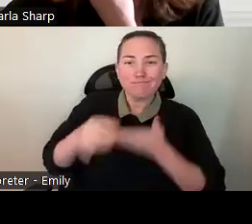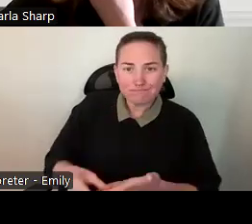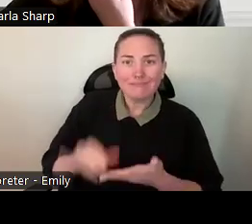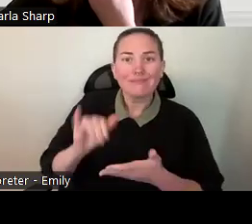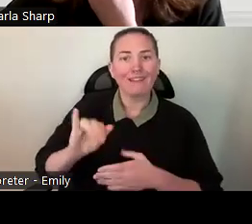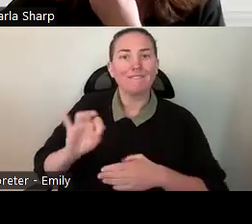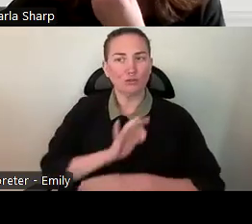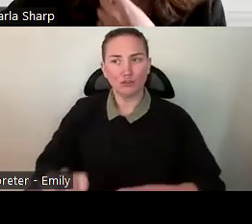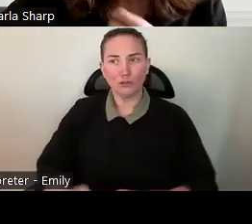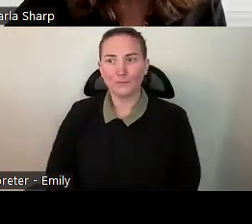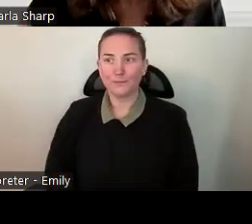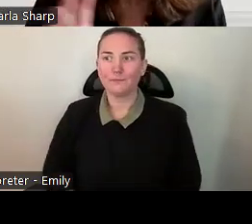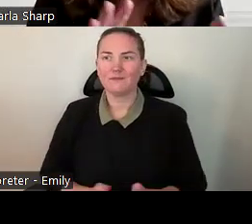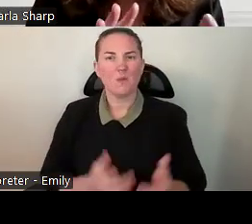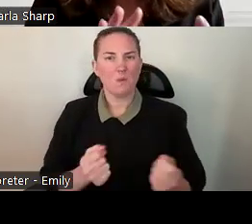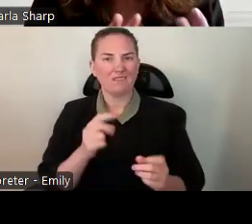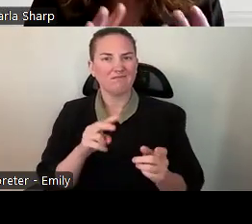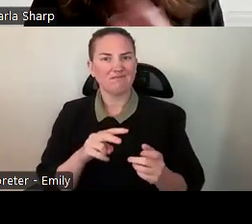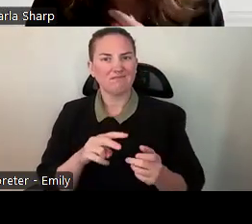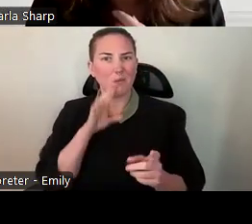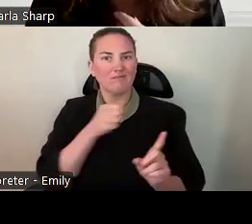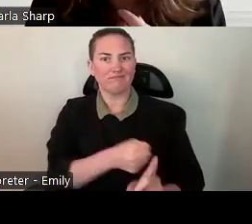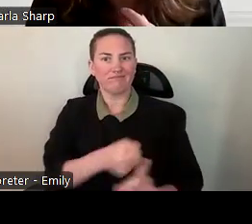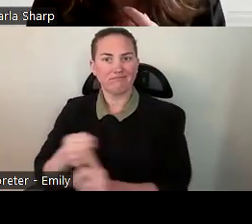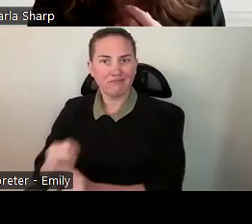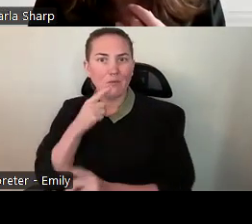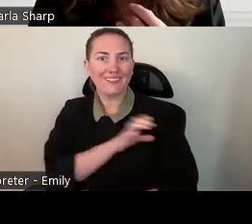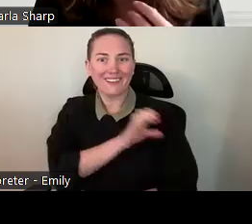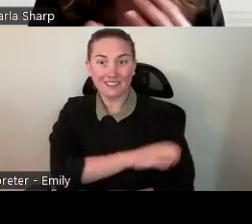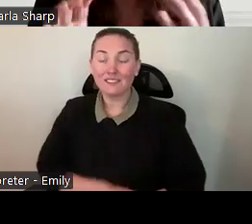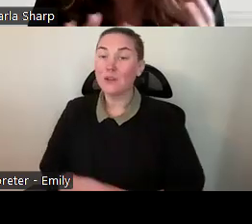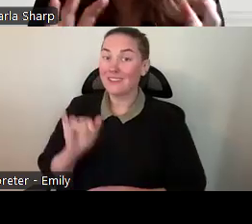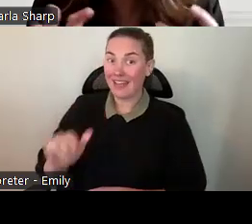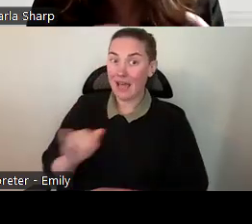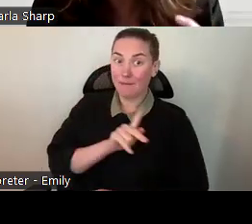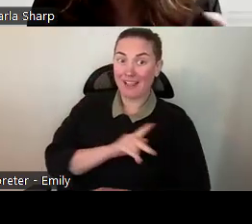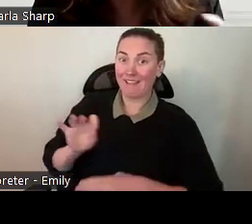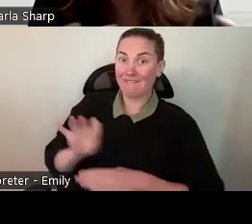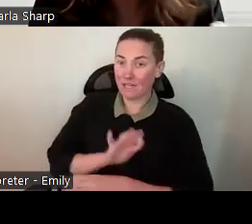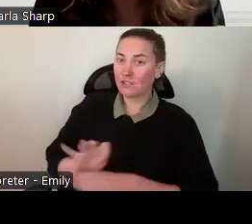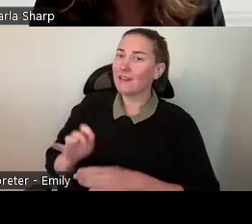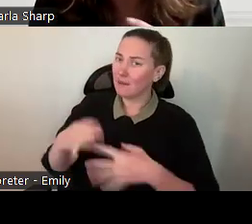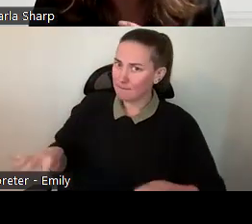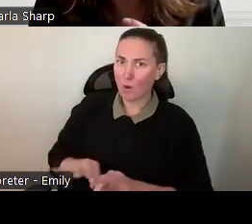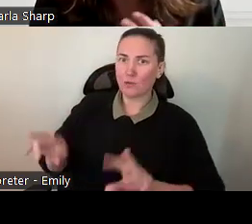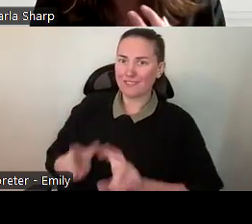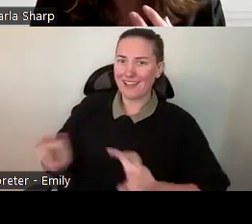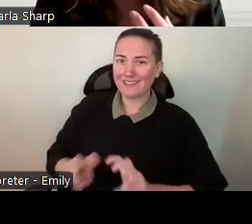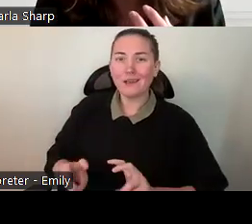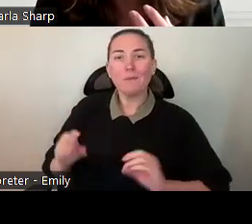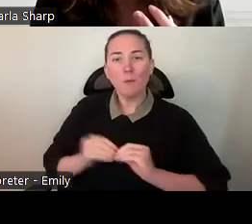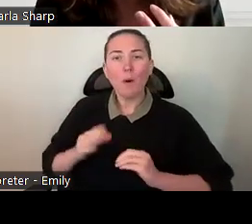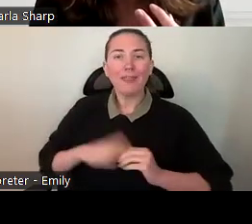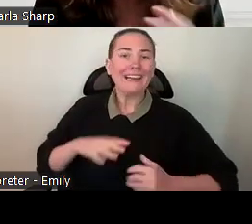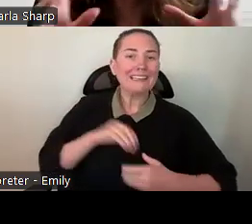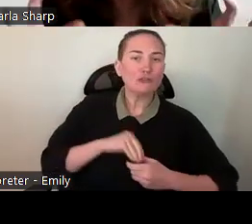clinical implications then, we must assess personality functioning over and above internalizing and externalizing